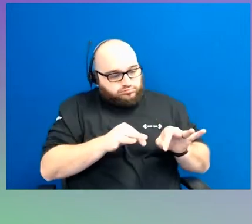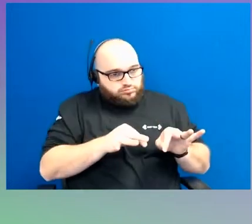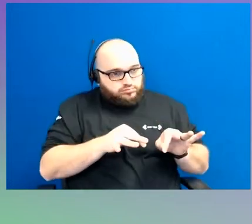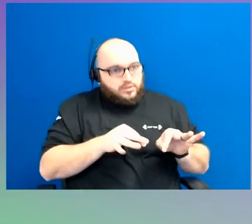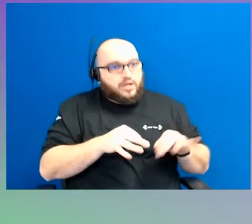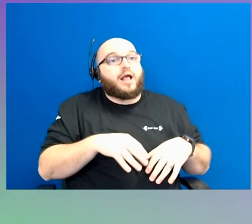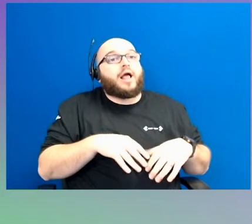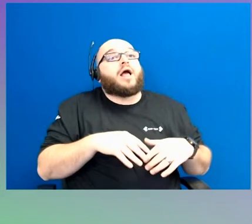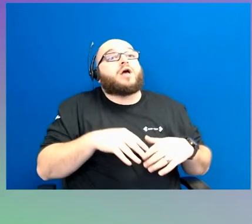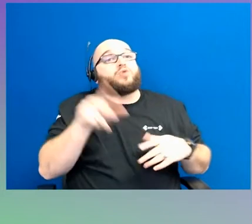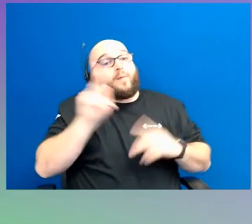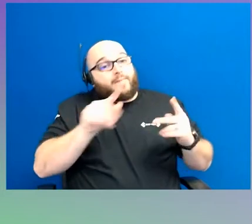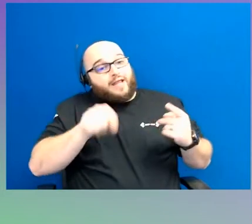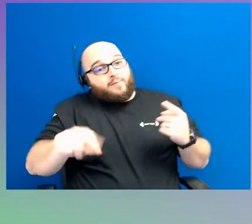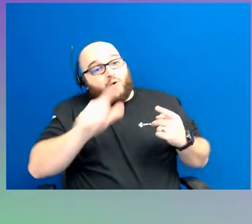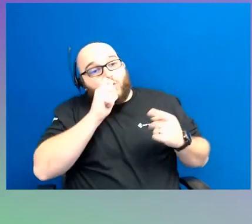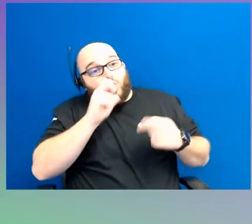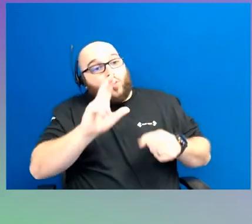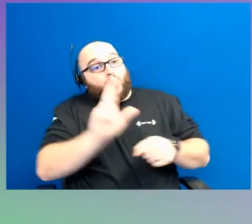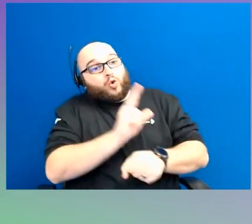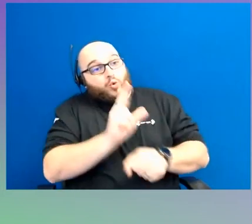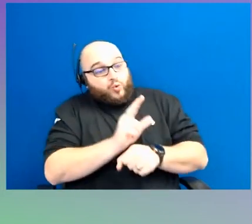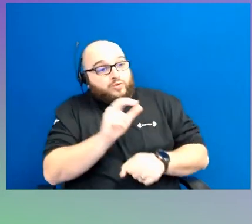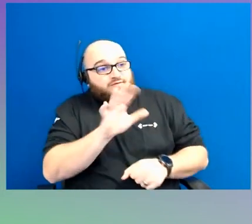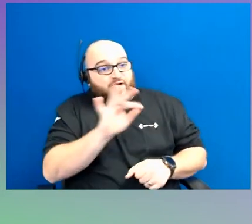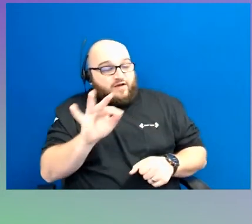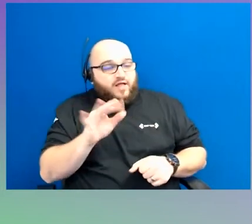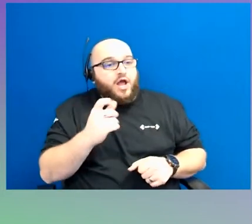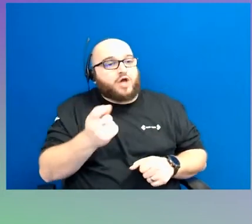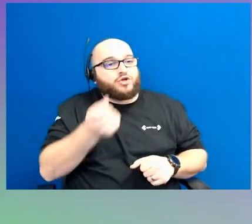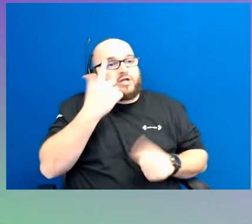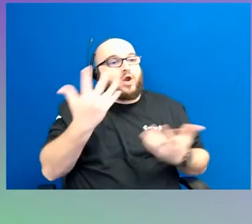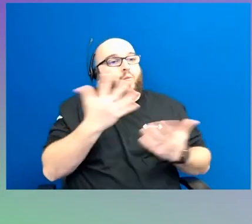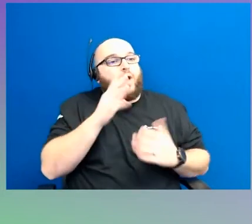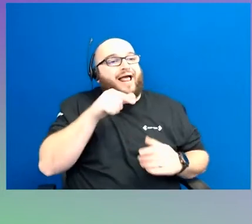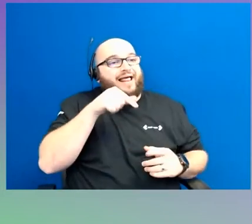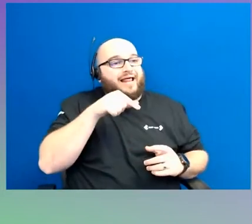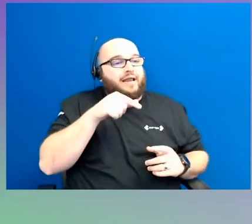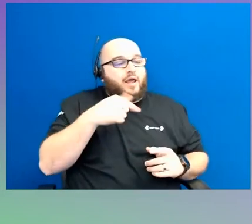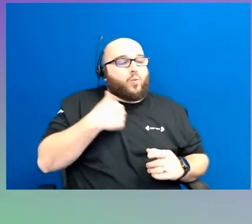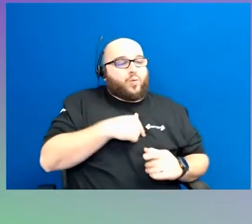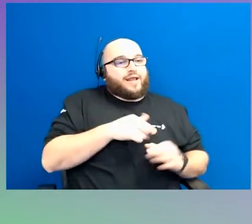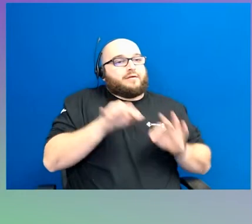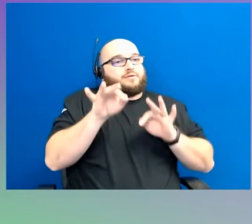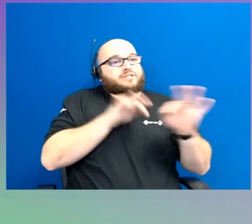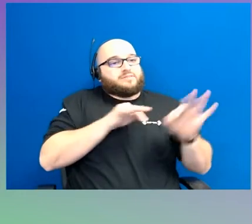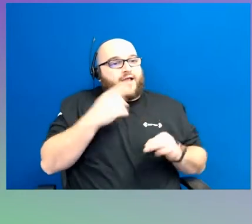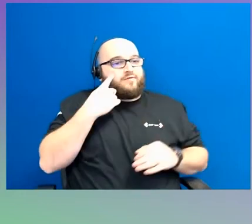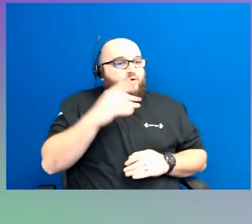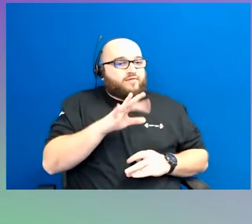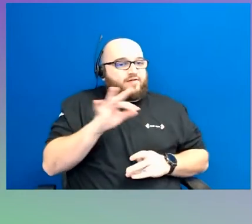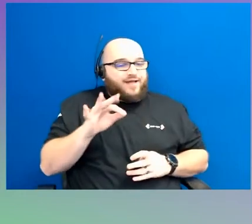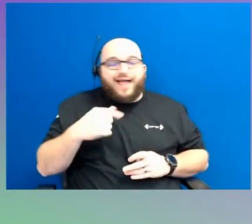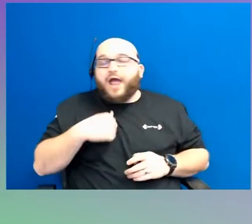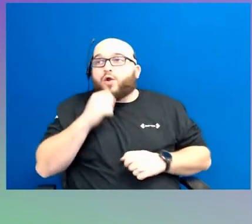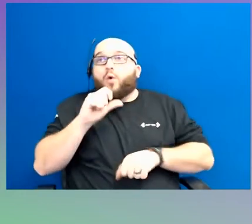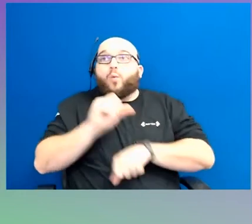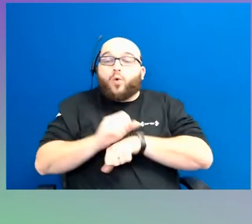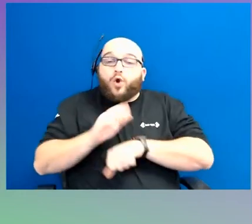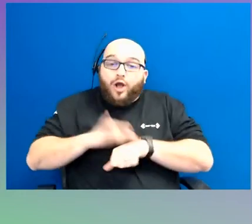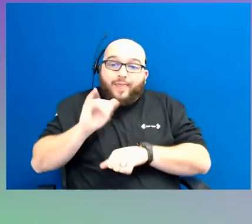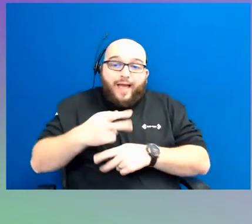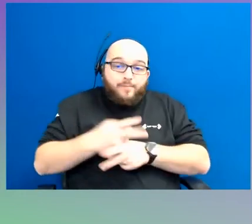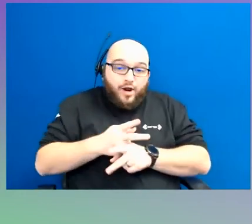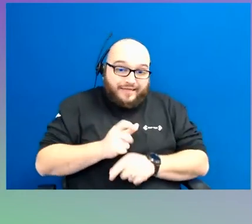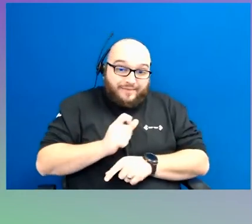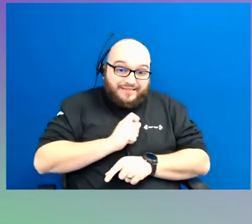to users, like what quality means, how they measure quality. I don't know off the top of my head. I don't work on the Firefly product itself. I just